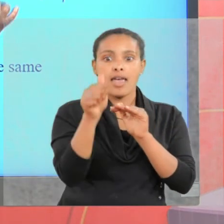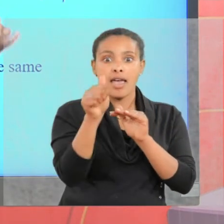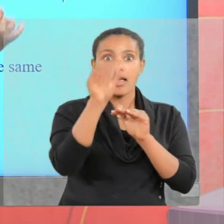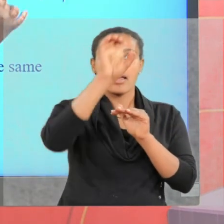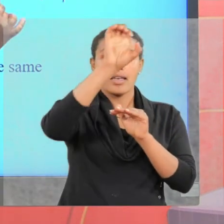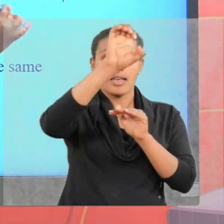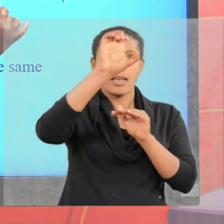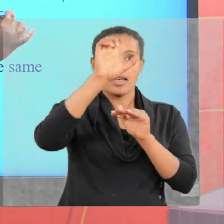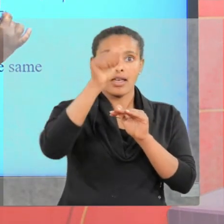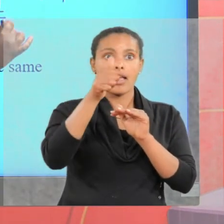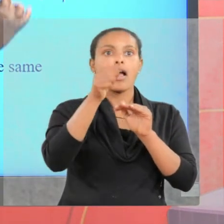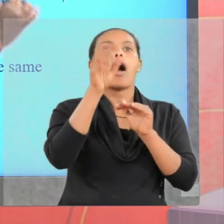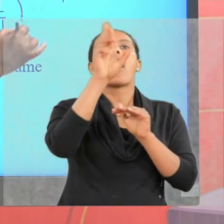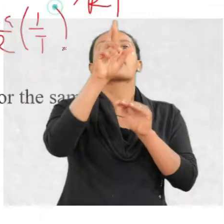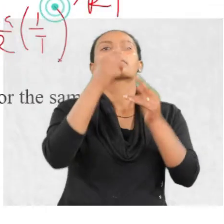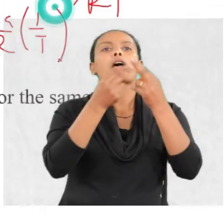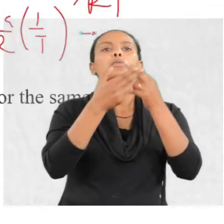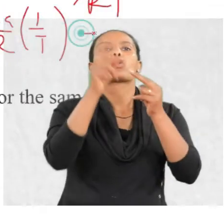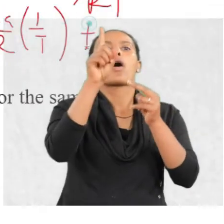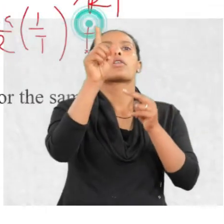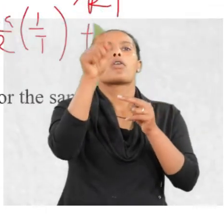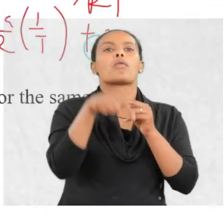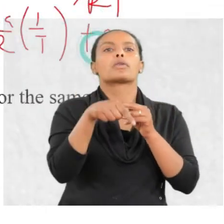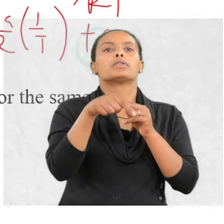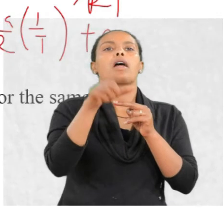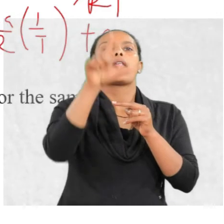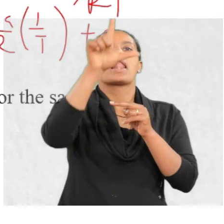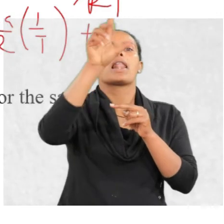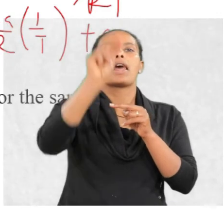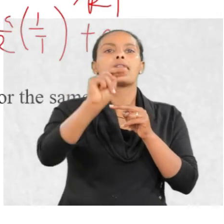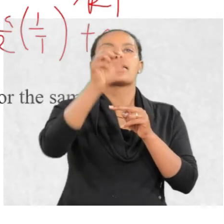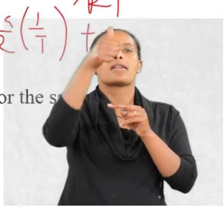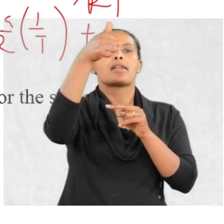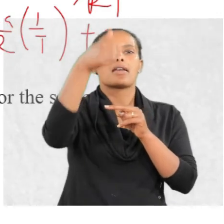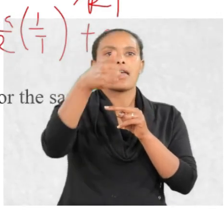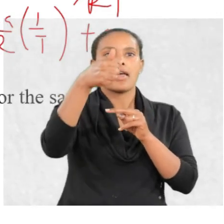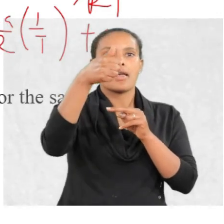R times 1 over T plus ln M.